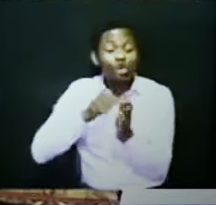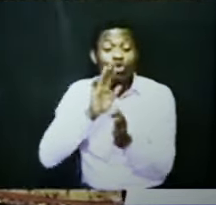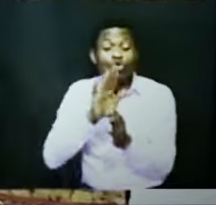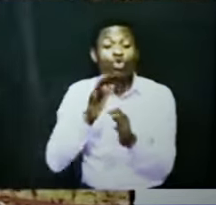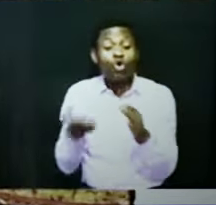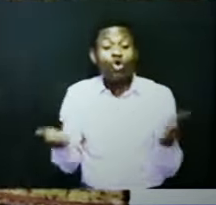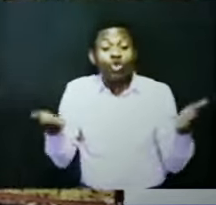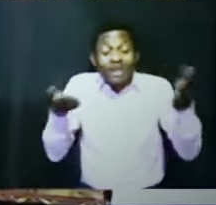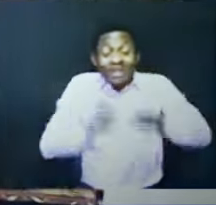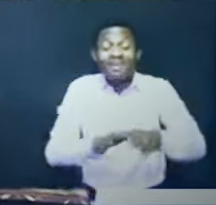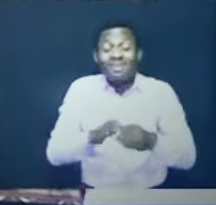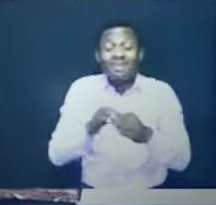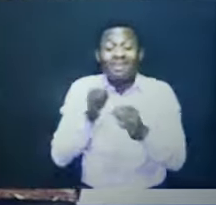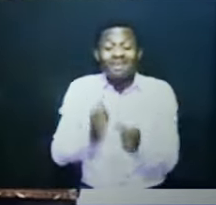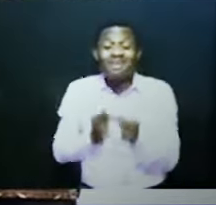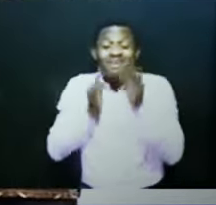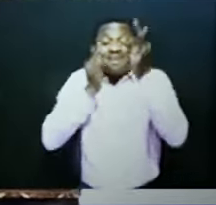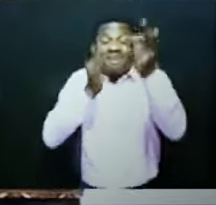ahead.